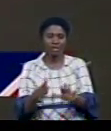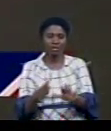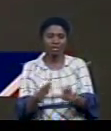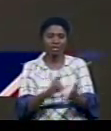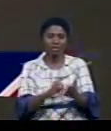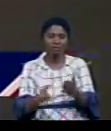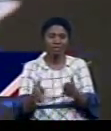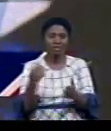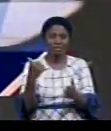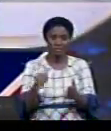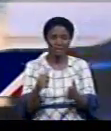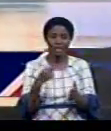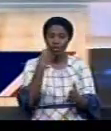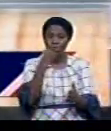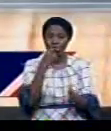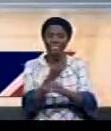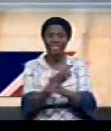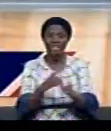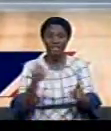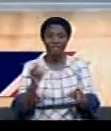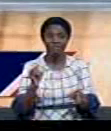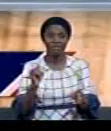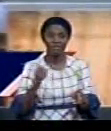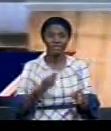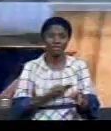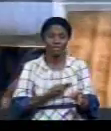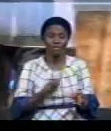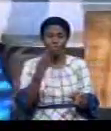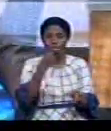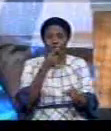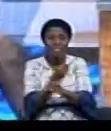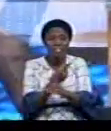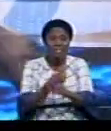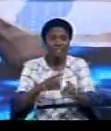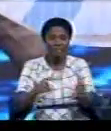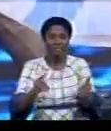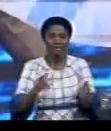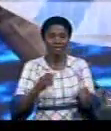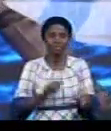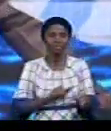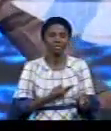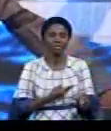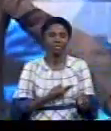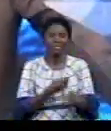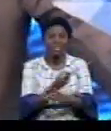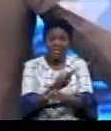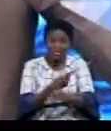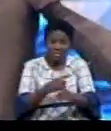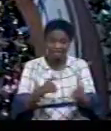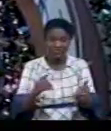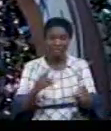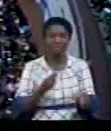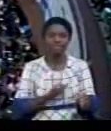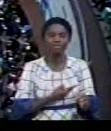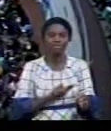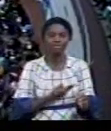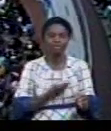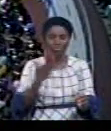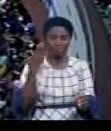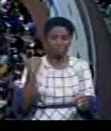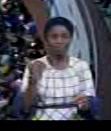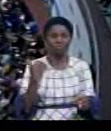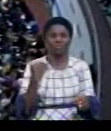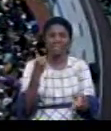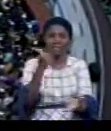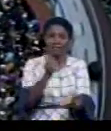who delivered us, delivered us.